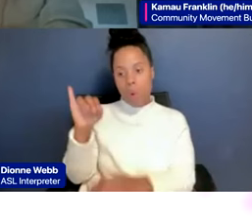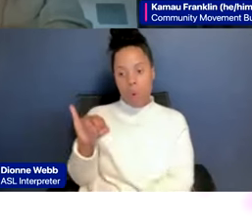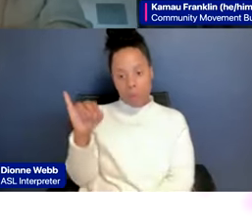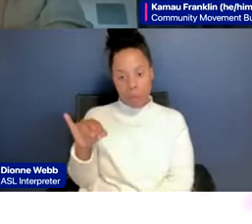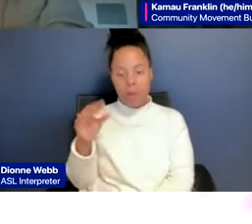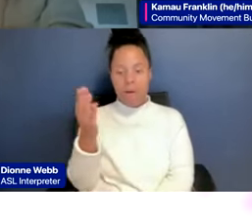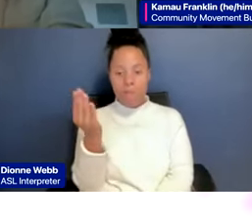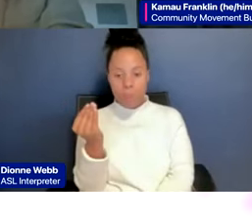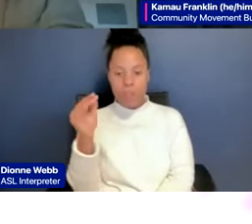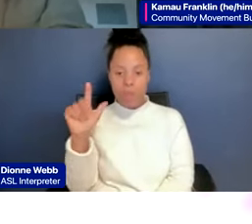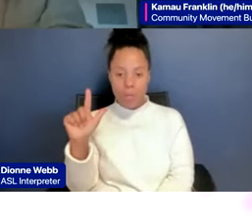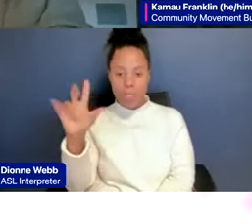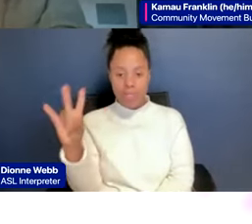many